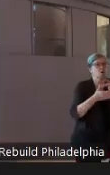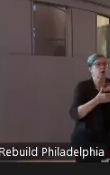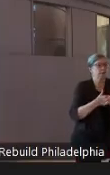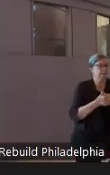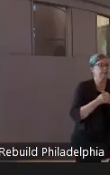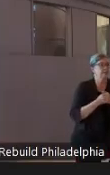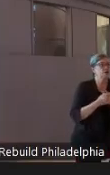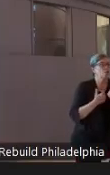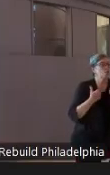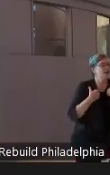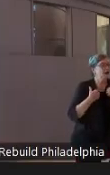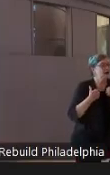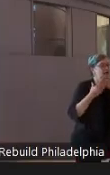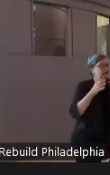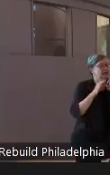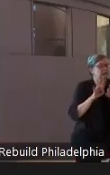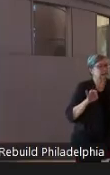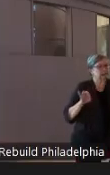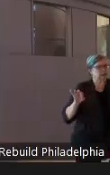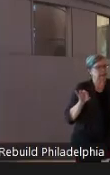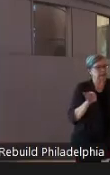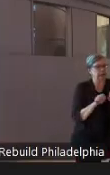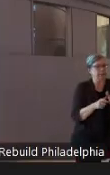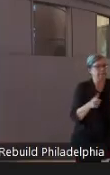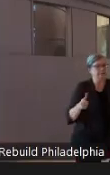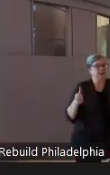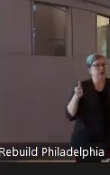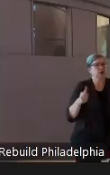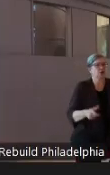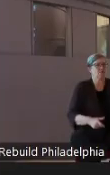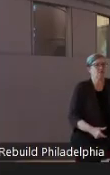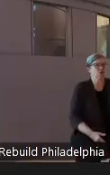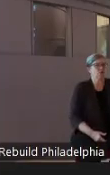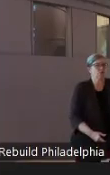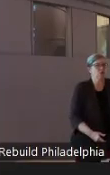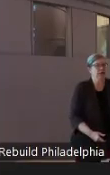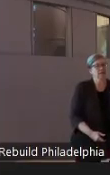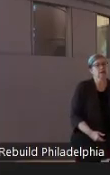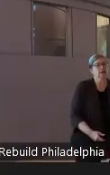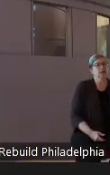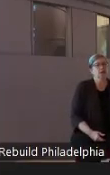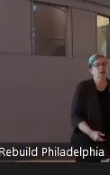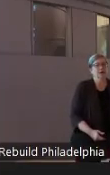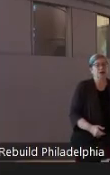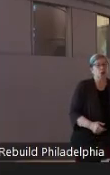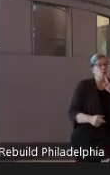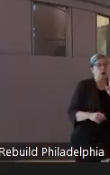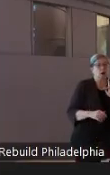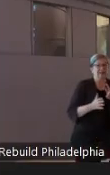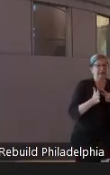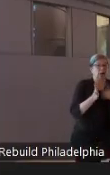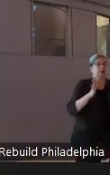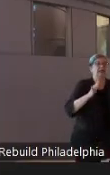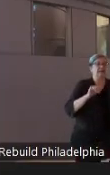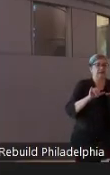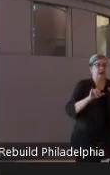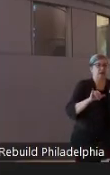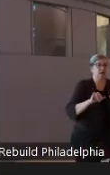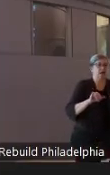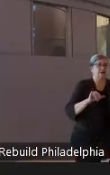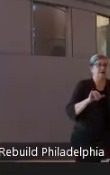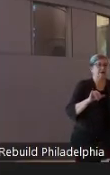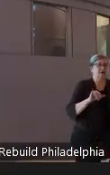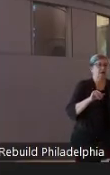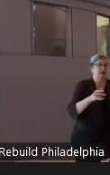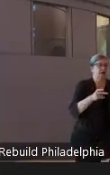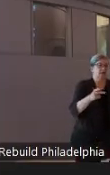We have a significantly expanded footprint. We are more than doubling the size of the facility. I know Parks and Rec may not be